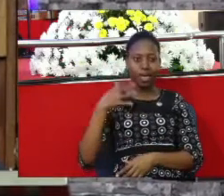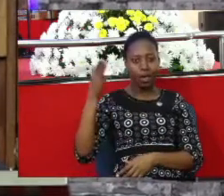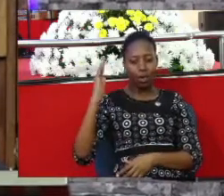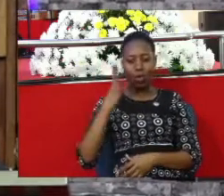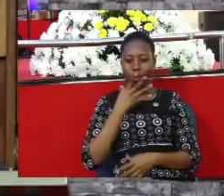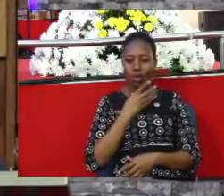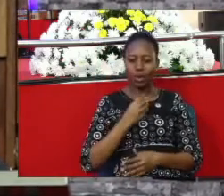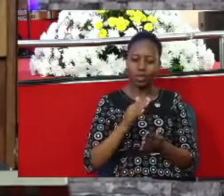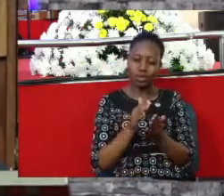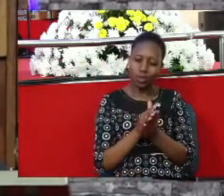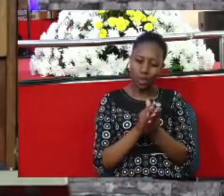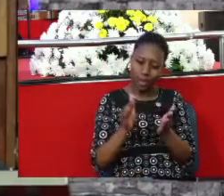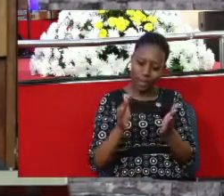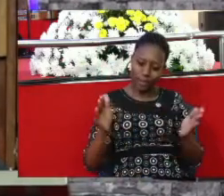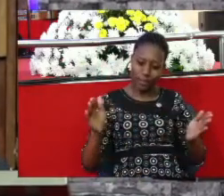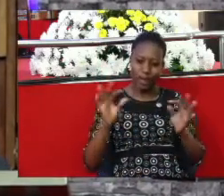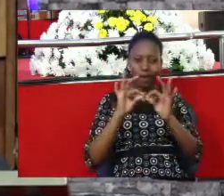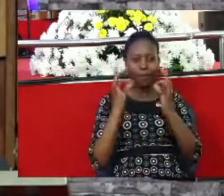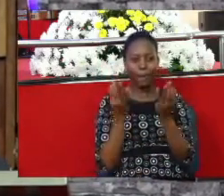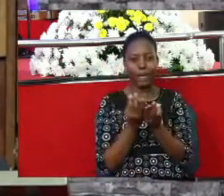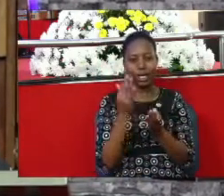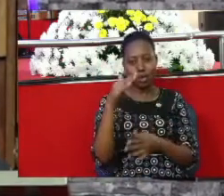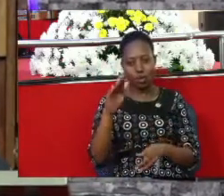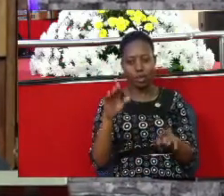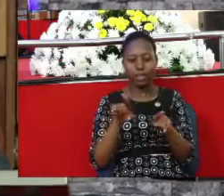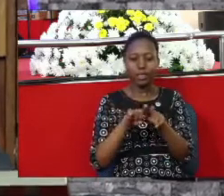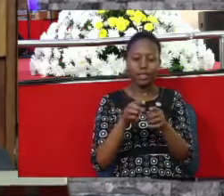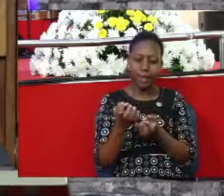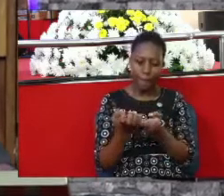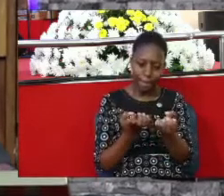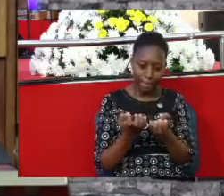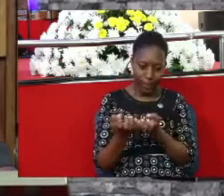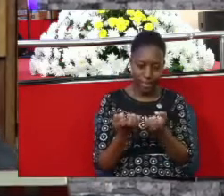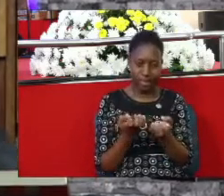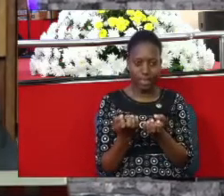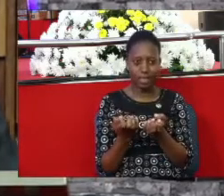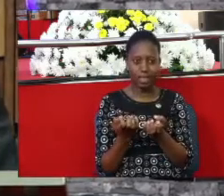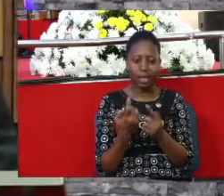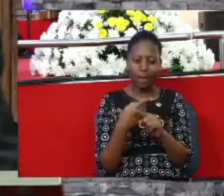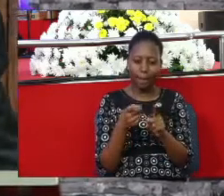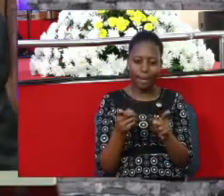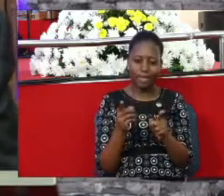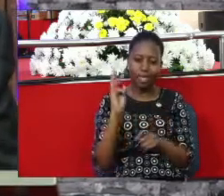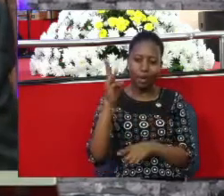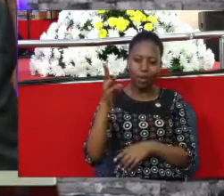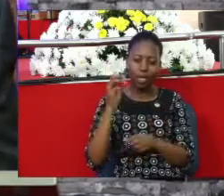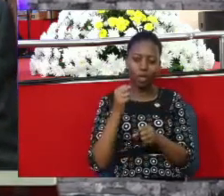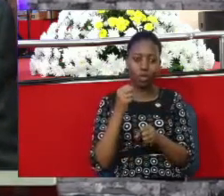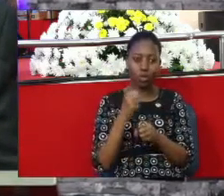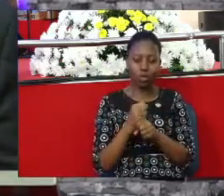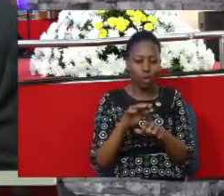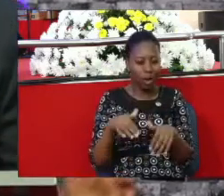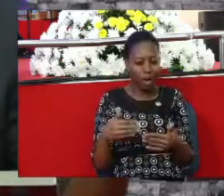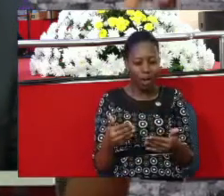your family, to enlarge your business, to enlarge your influence, but he will do it when he lays his hand upon